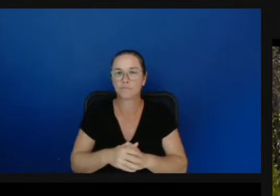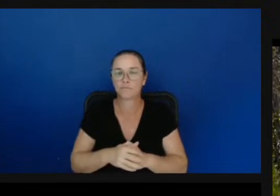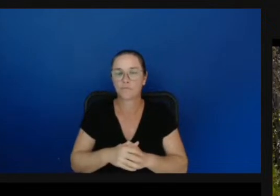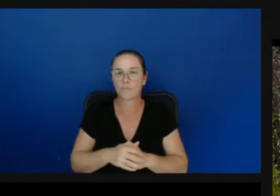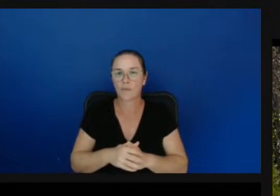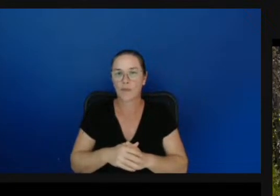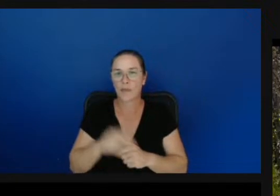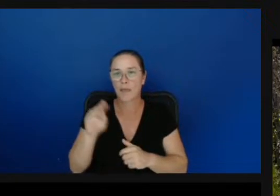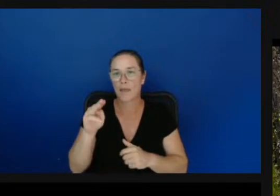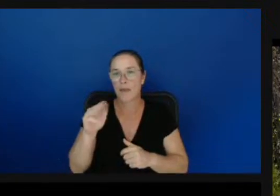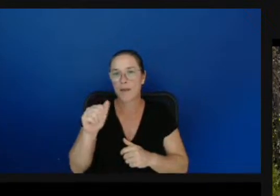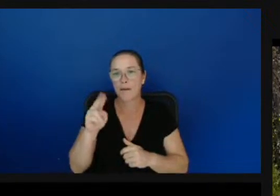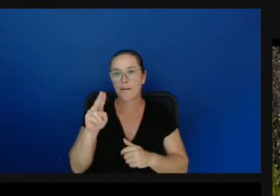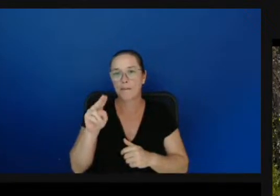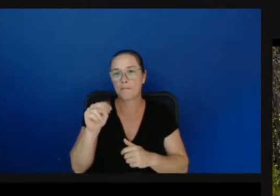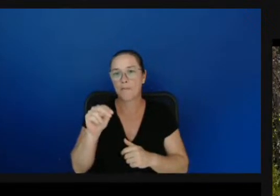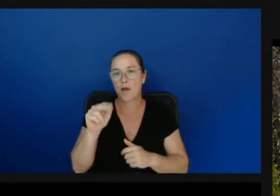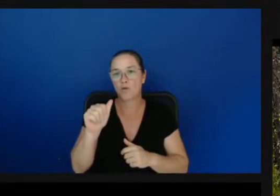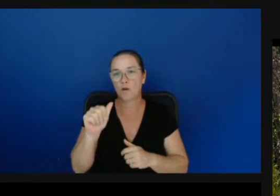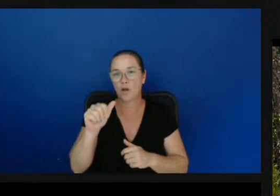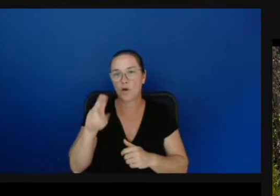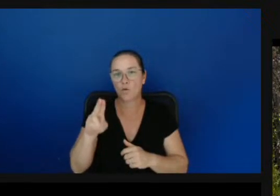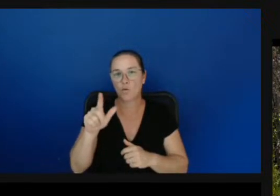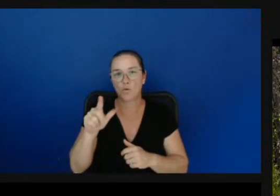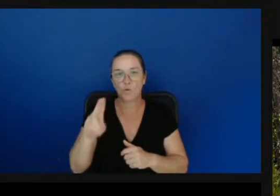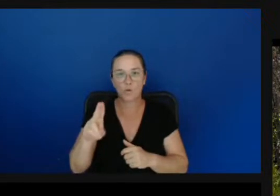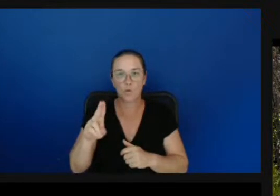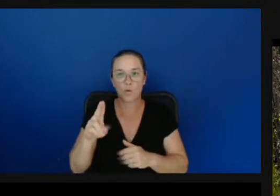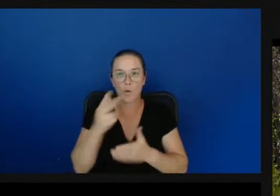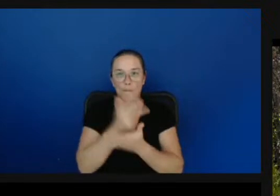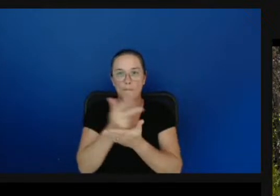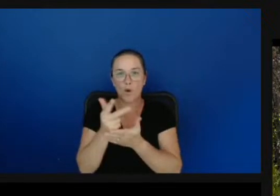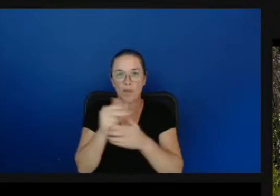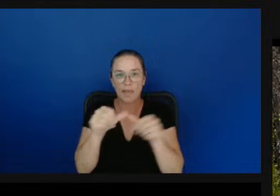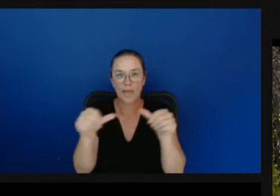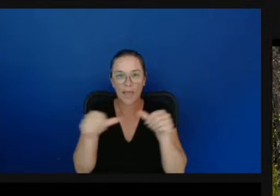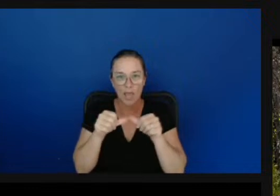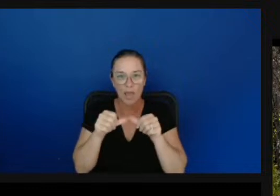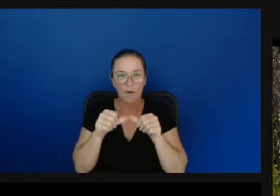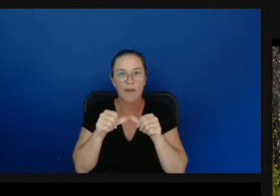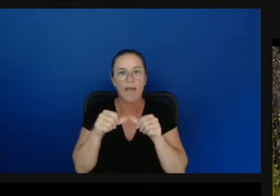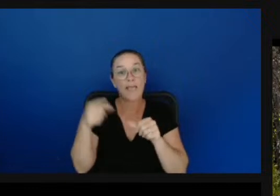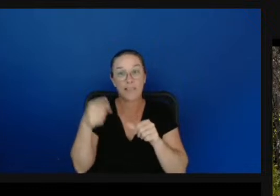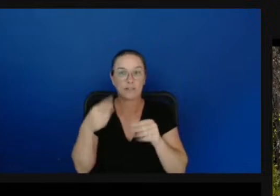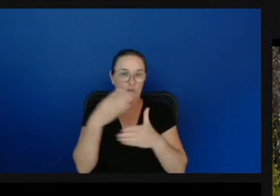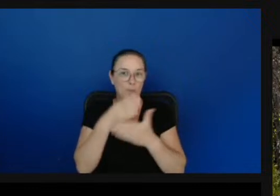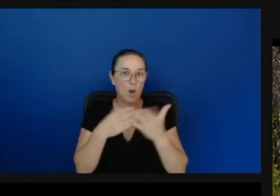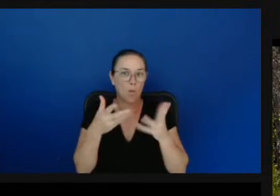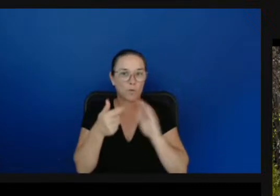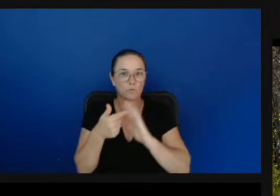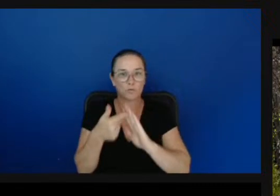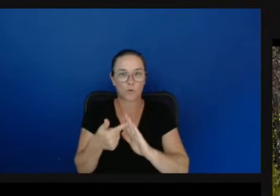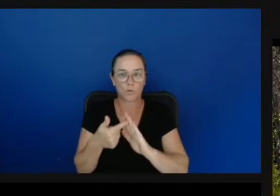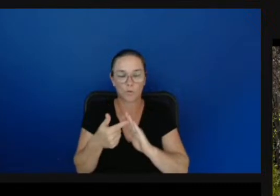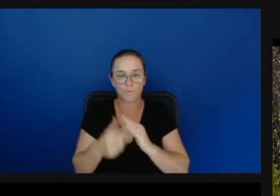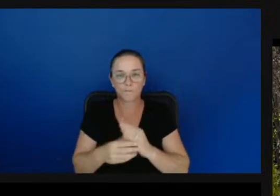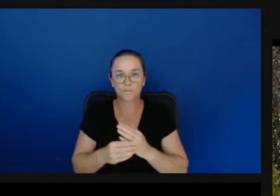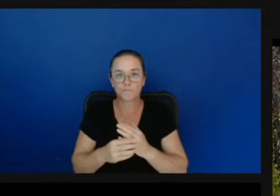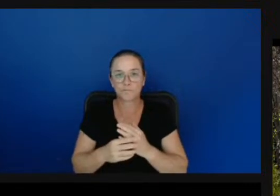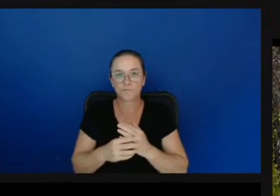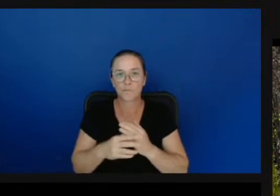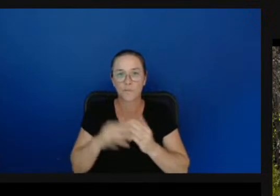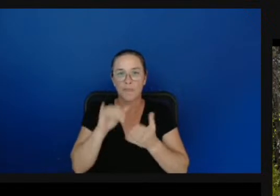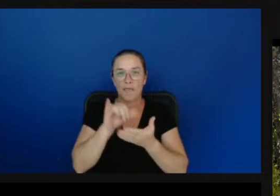Maunaulu parking area. So this is where I'm trying to get to, really. This is how we'll wrap up this part of our segment here. But right there in